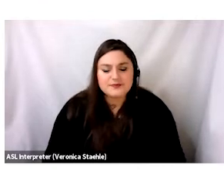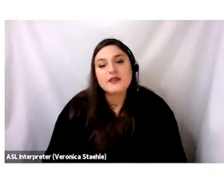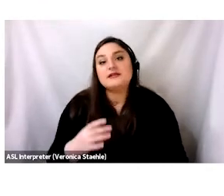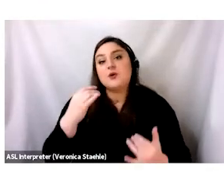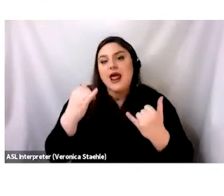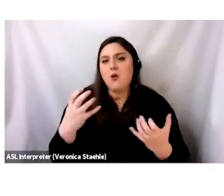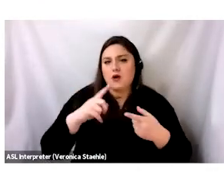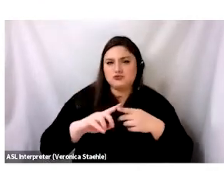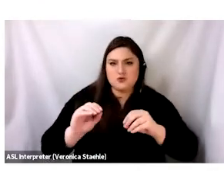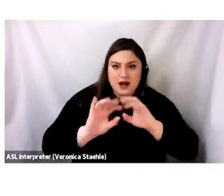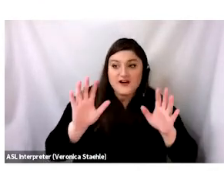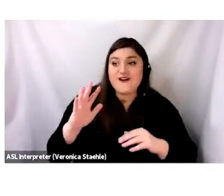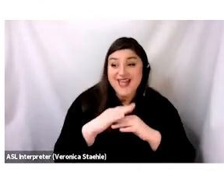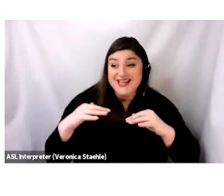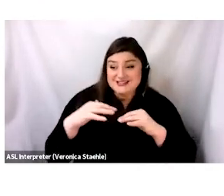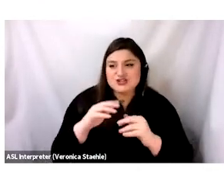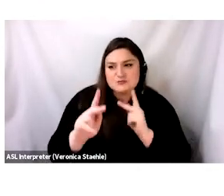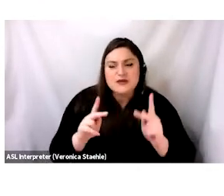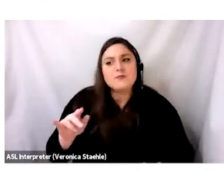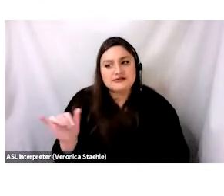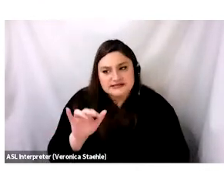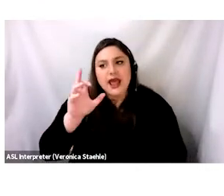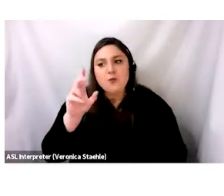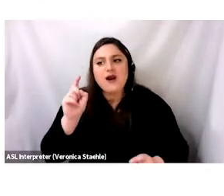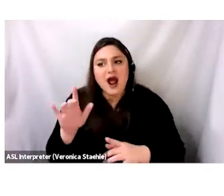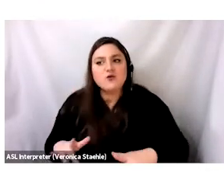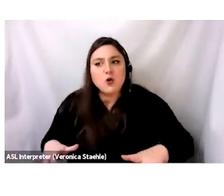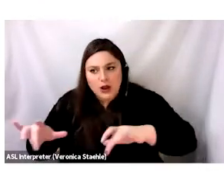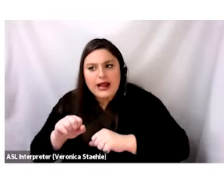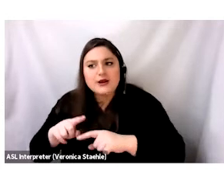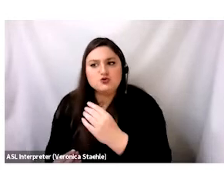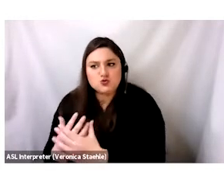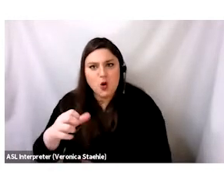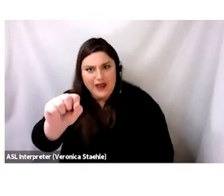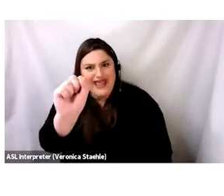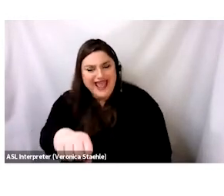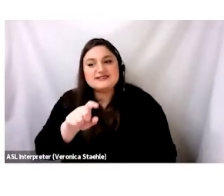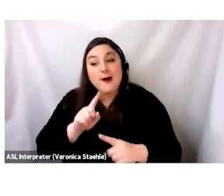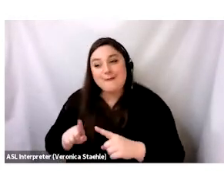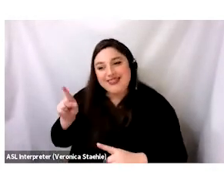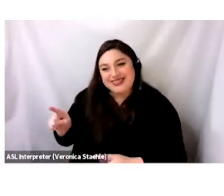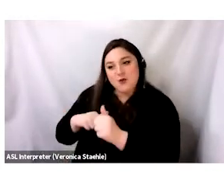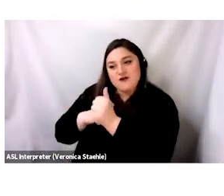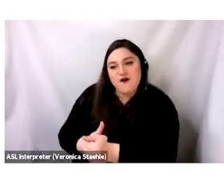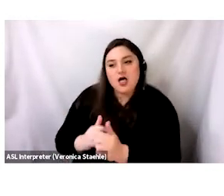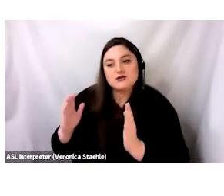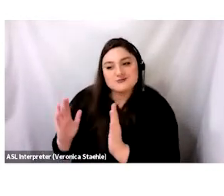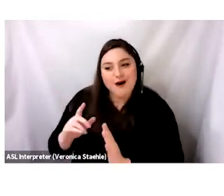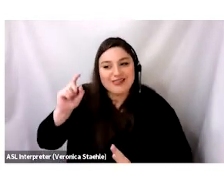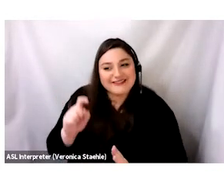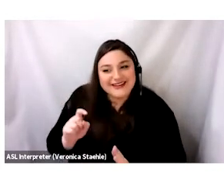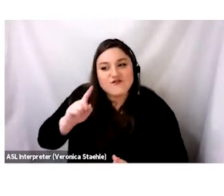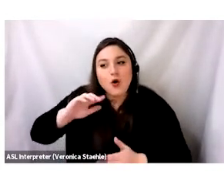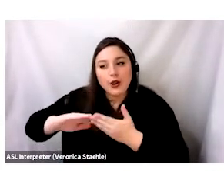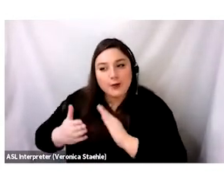the land, but a lot less land was cleared, and it was cleared in a way that allowed the forest to regenerate over time.